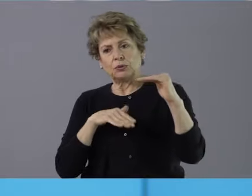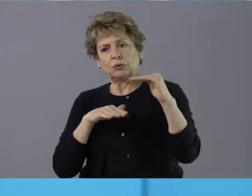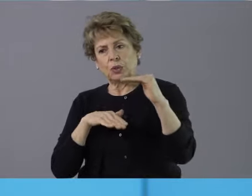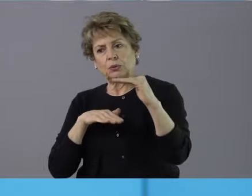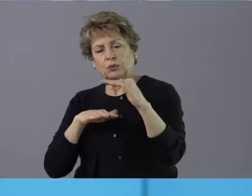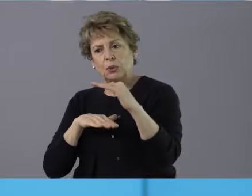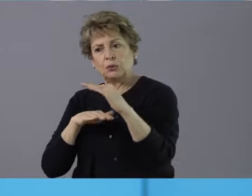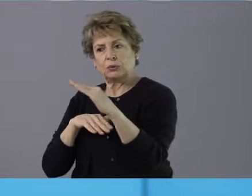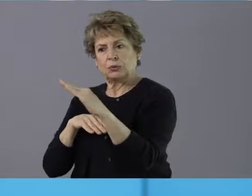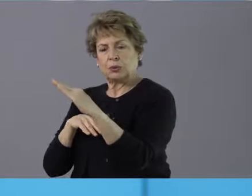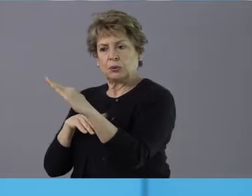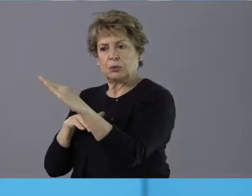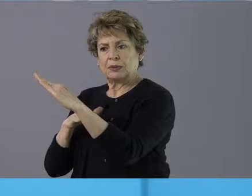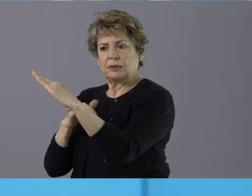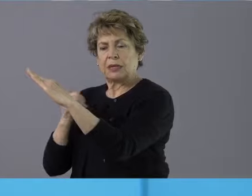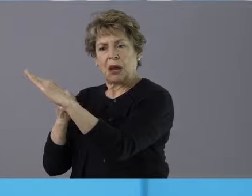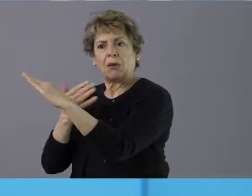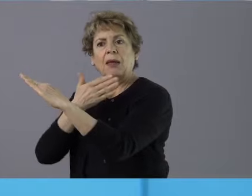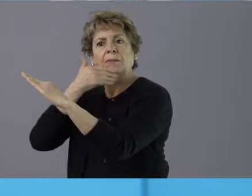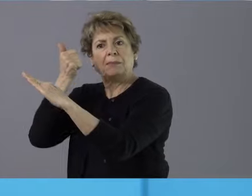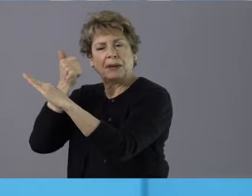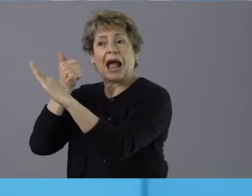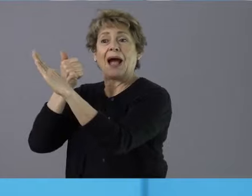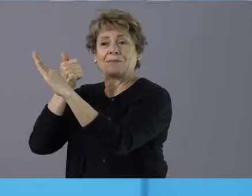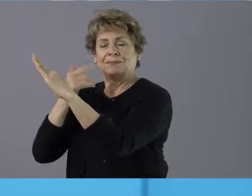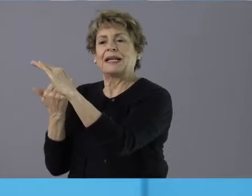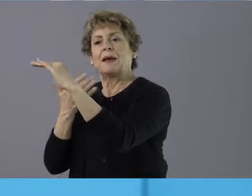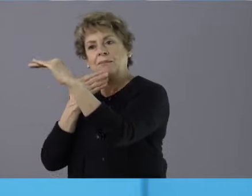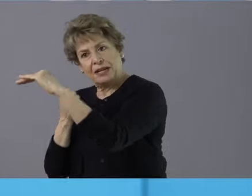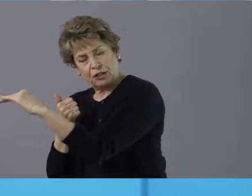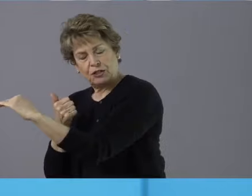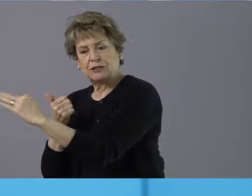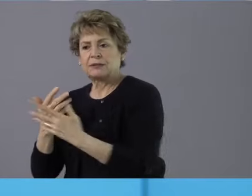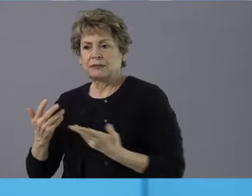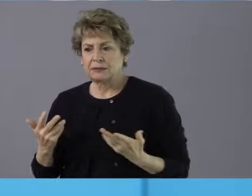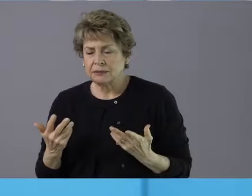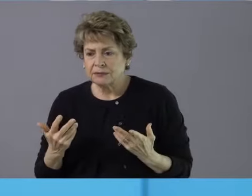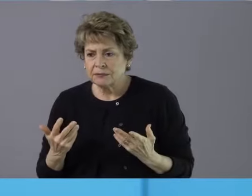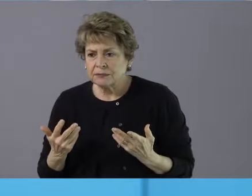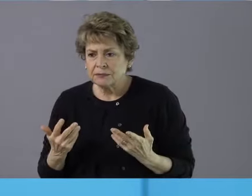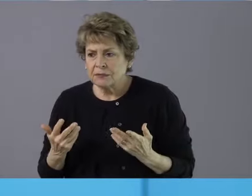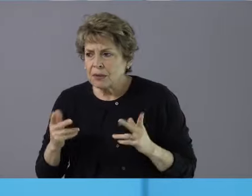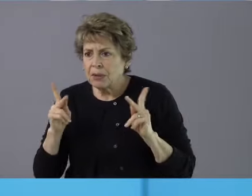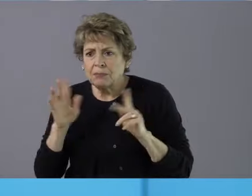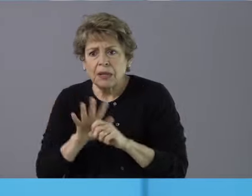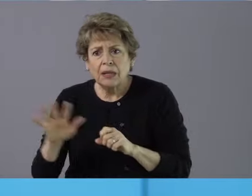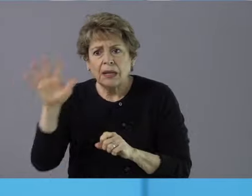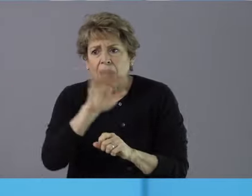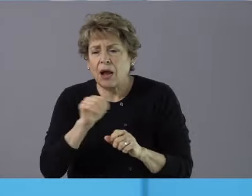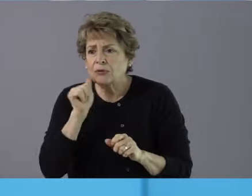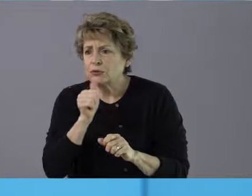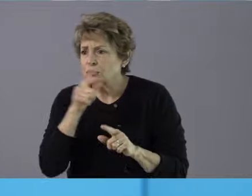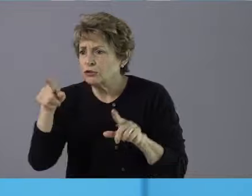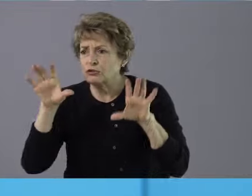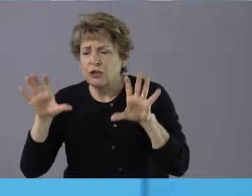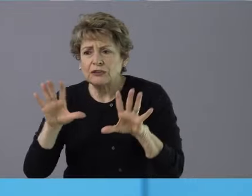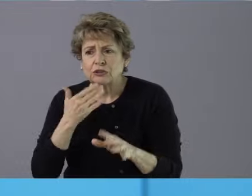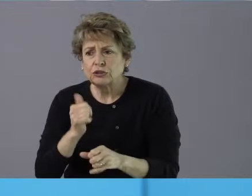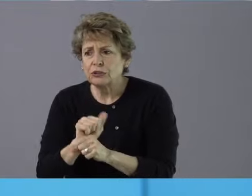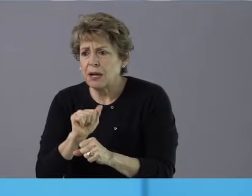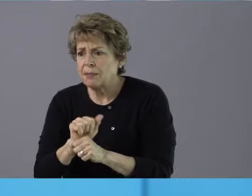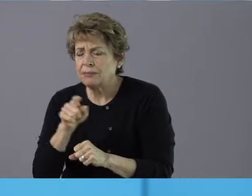Arizonans have been helpful, they've been partners, and they've been part of this. I'm going to ask them to continue to do that. Will you talk, hang on,